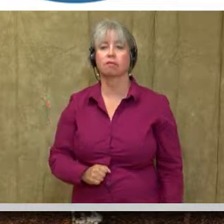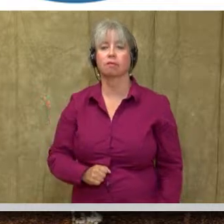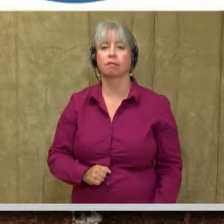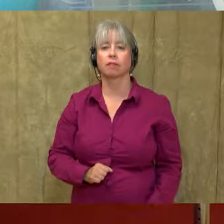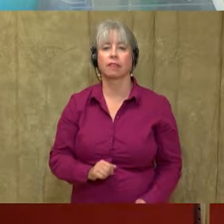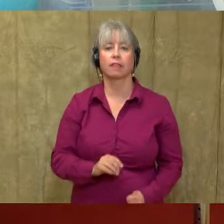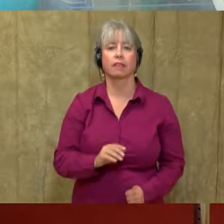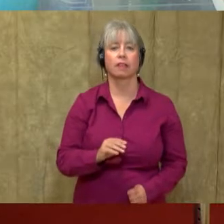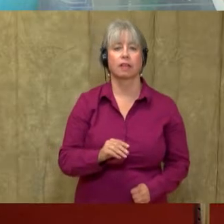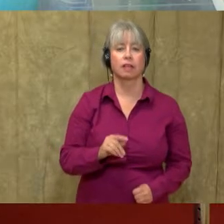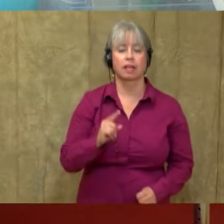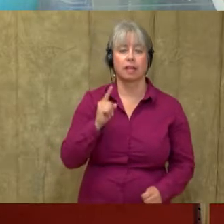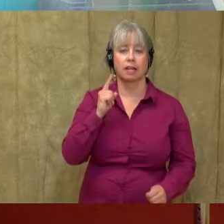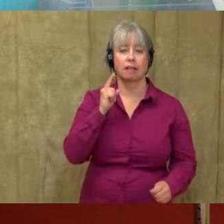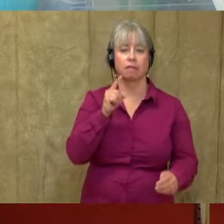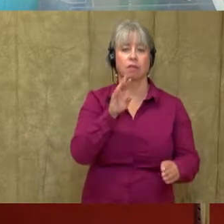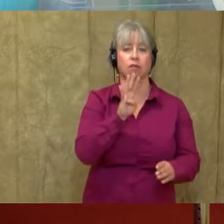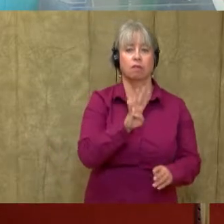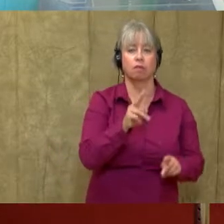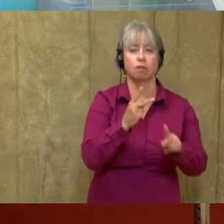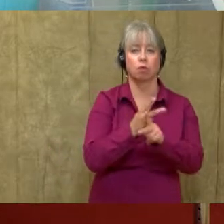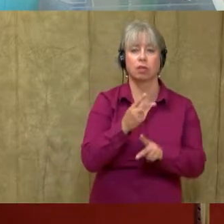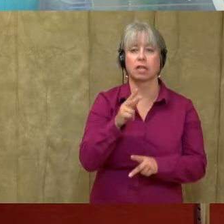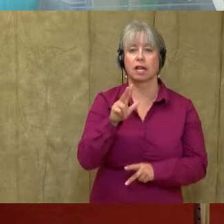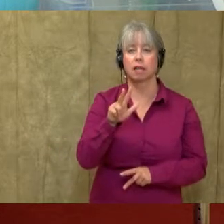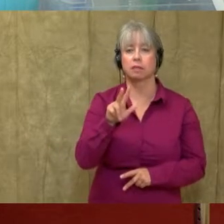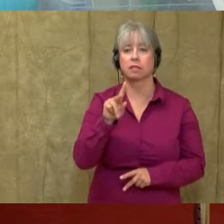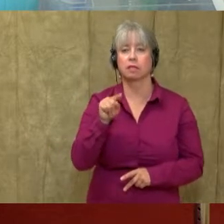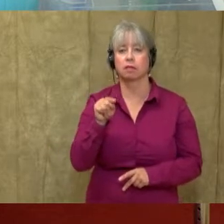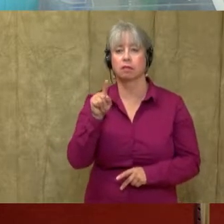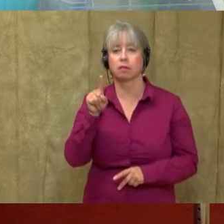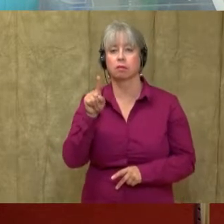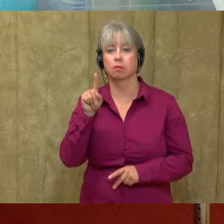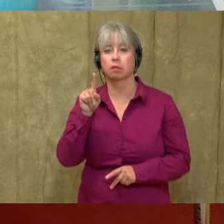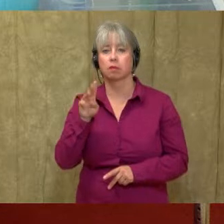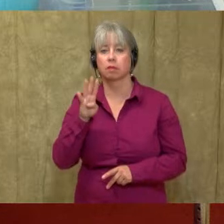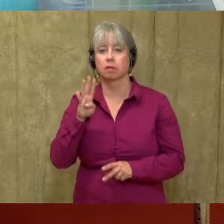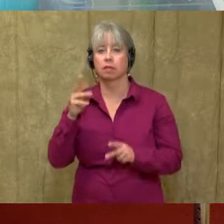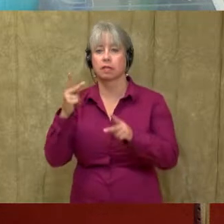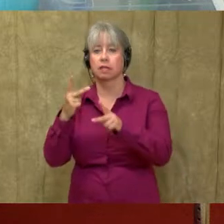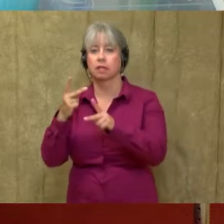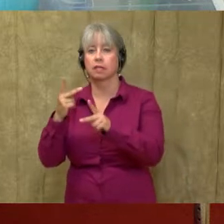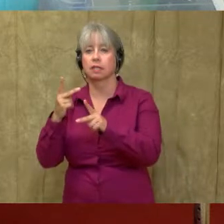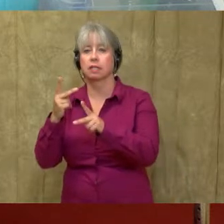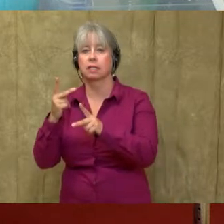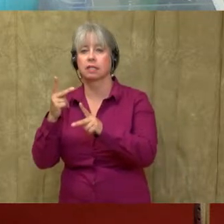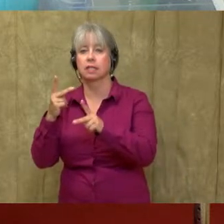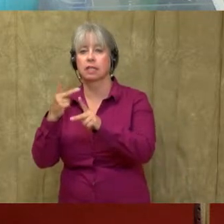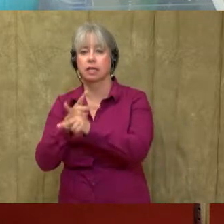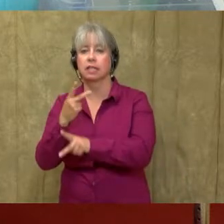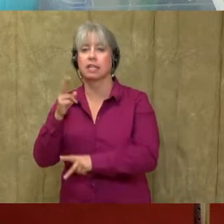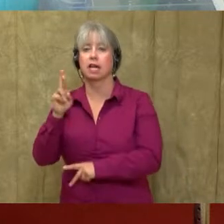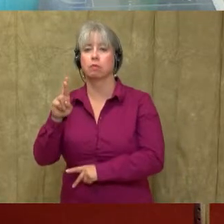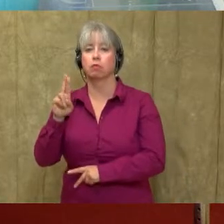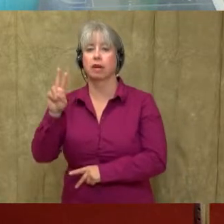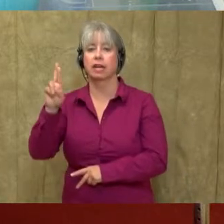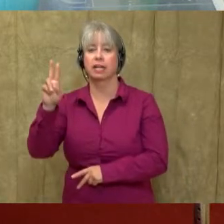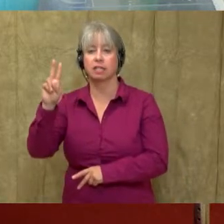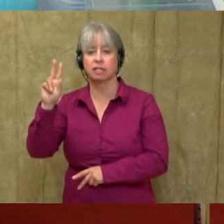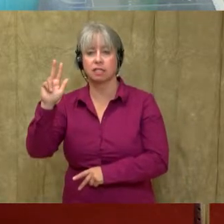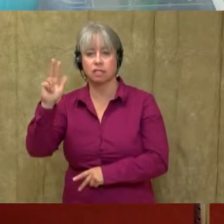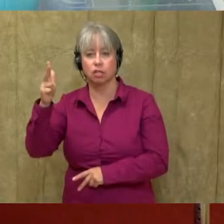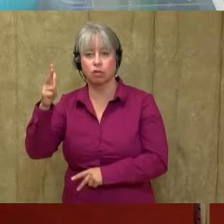times pi times radius cubed, all divided by 3. So I need to do, and I'm going to plug